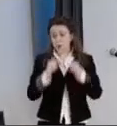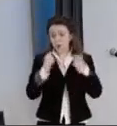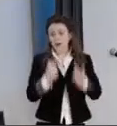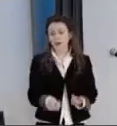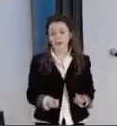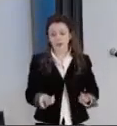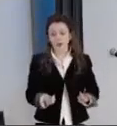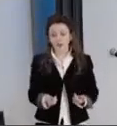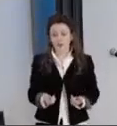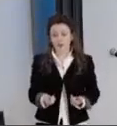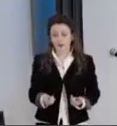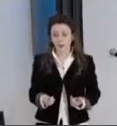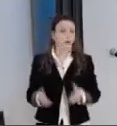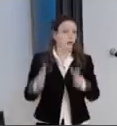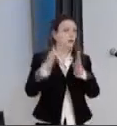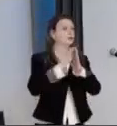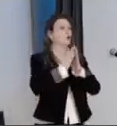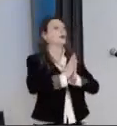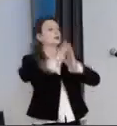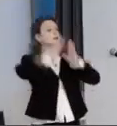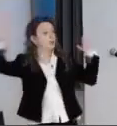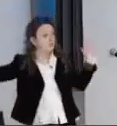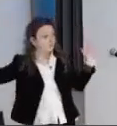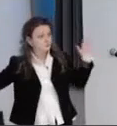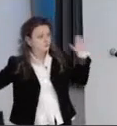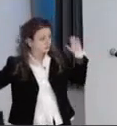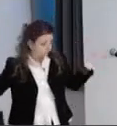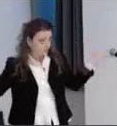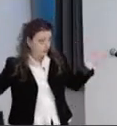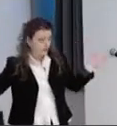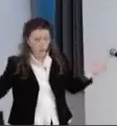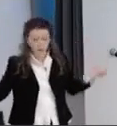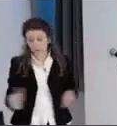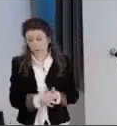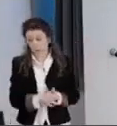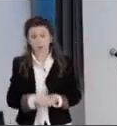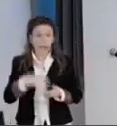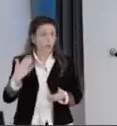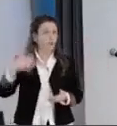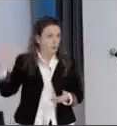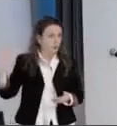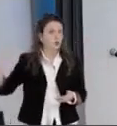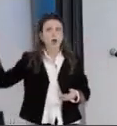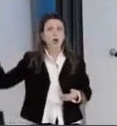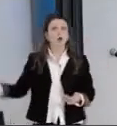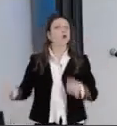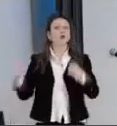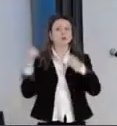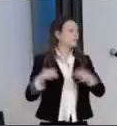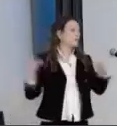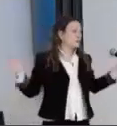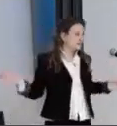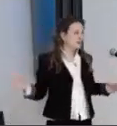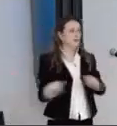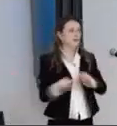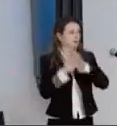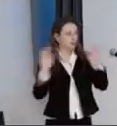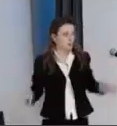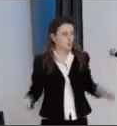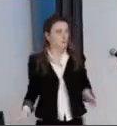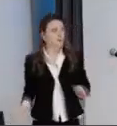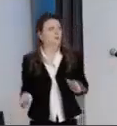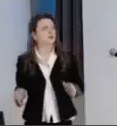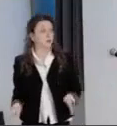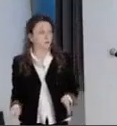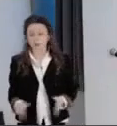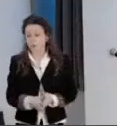that contra-anticognitivism, or at least contra-extreme anticognitivism, according to which knowledge is never necessary, in fact, it's